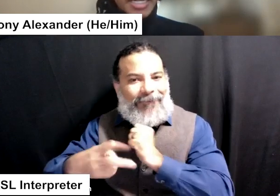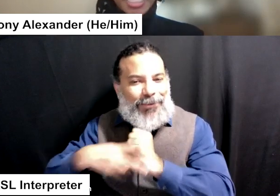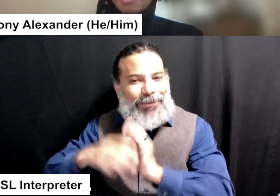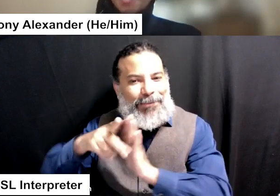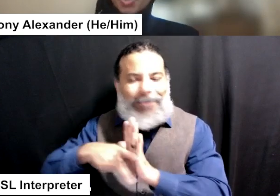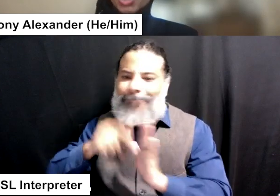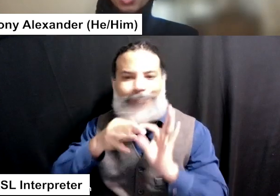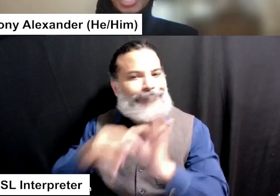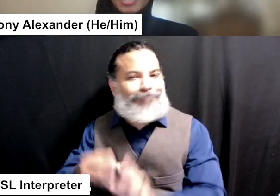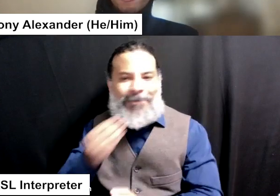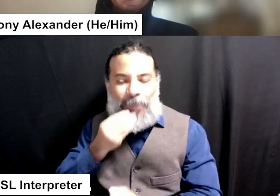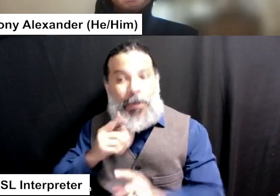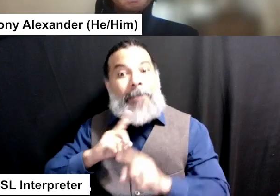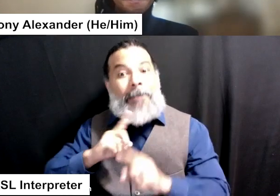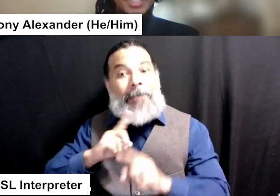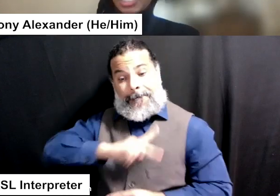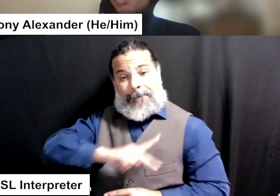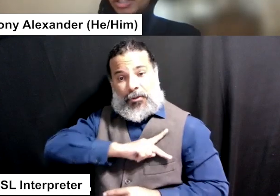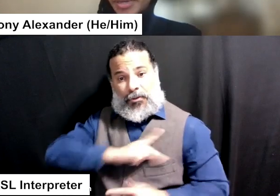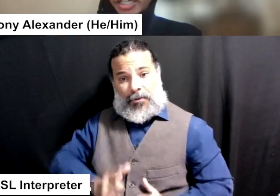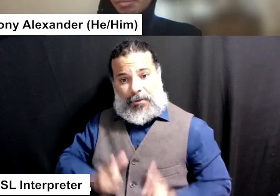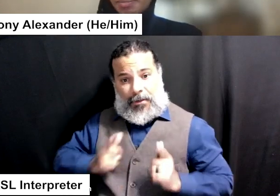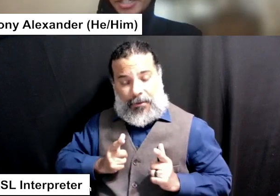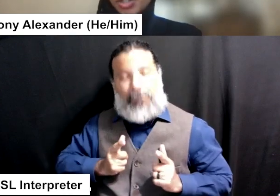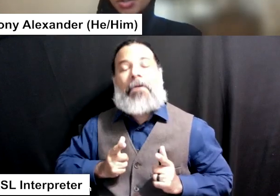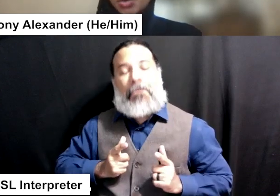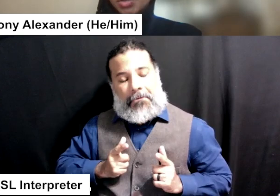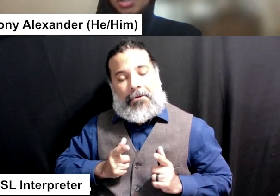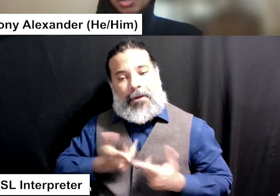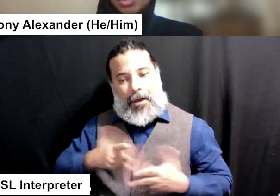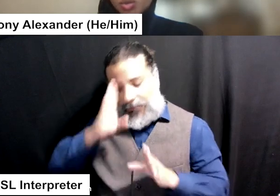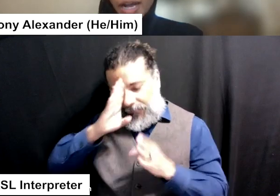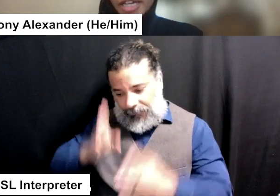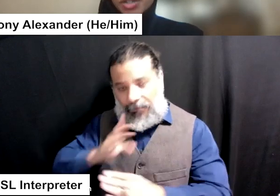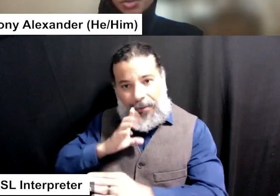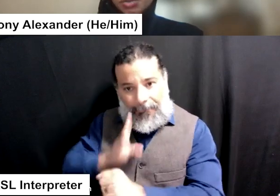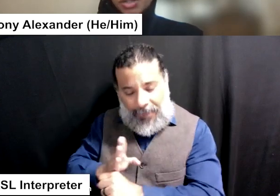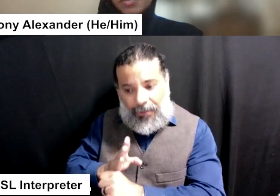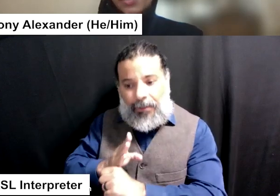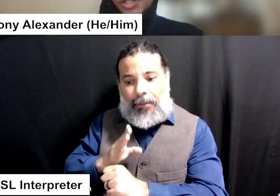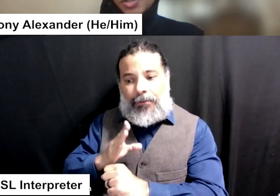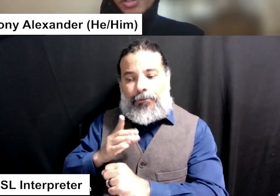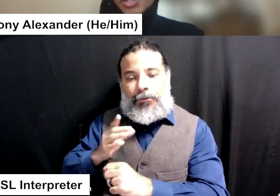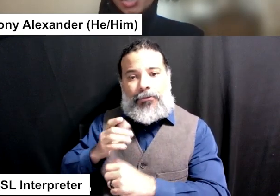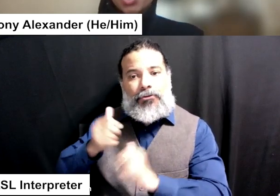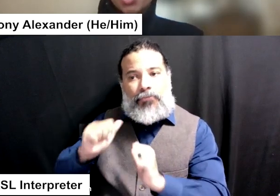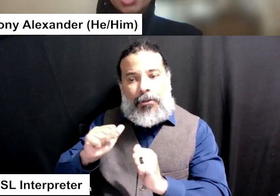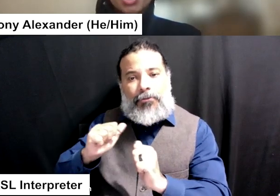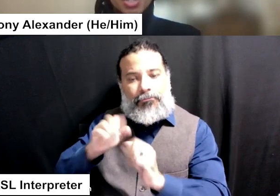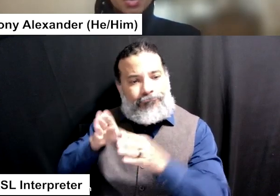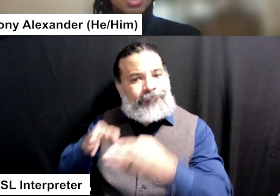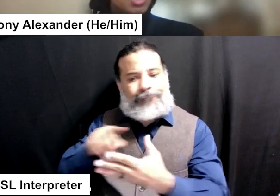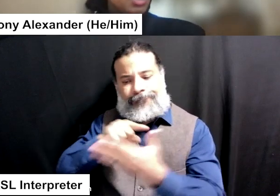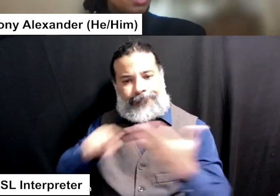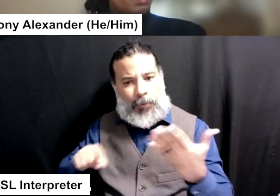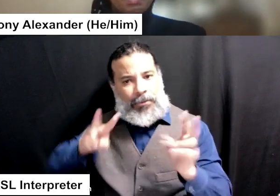but in my personal life, I've really made a commitment to try to focus on those issues.